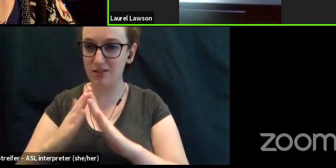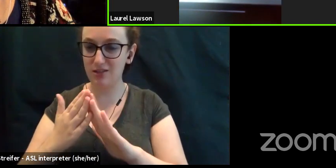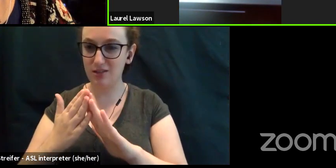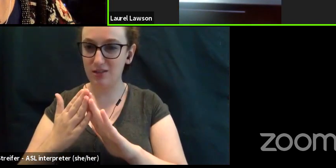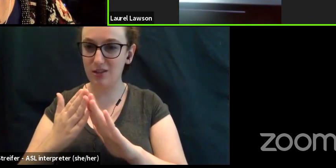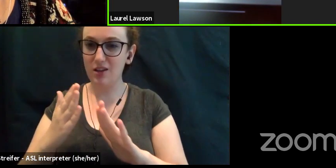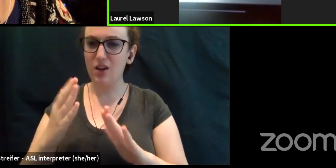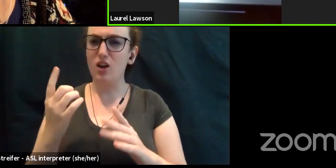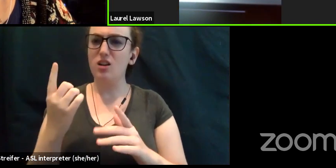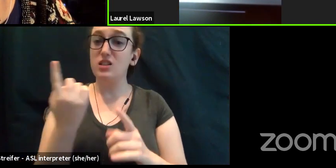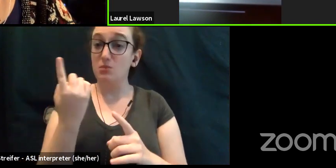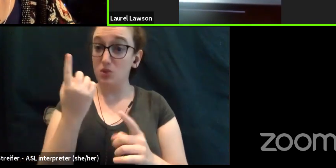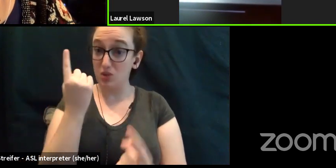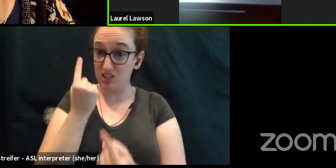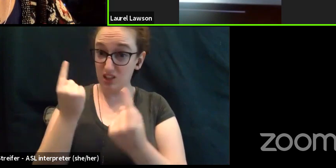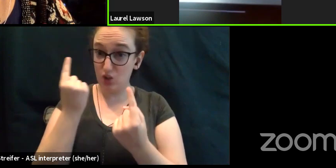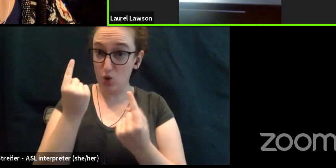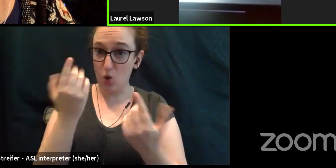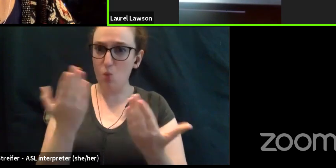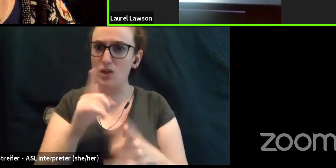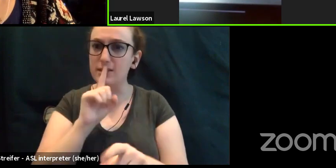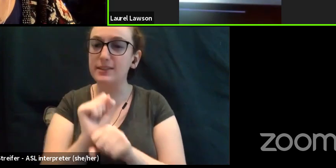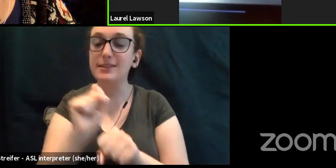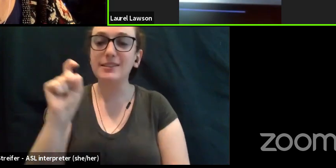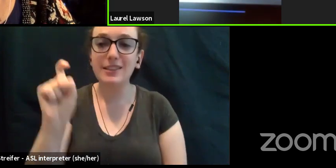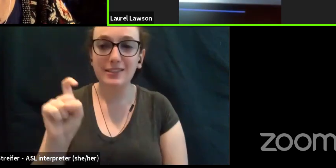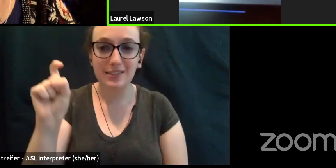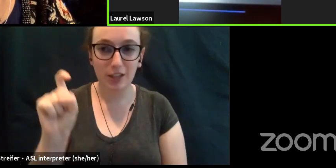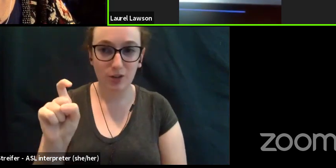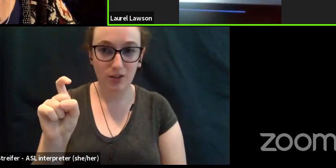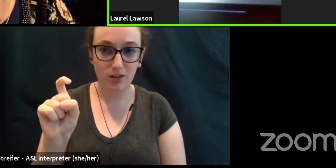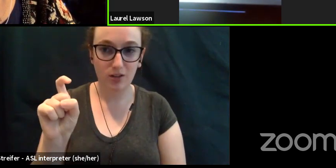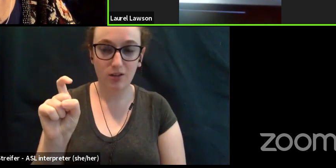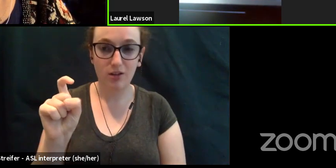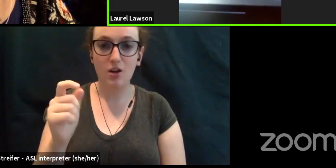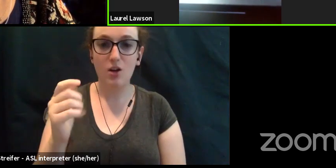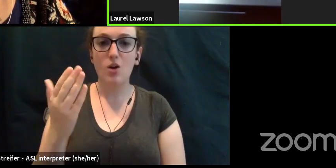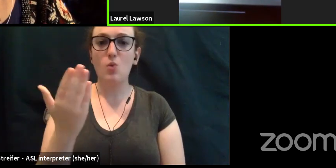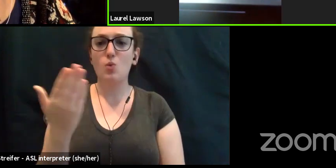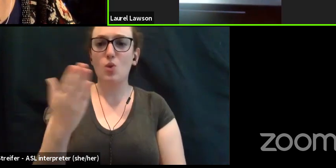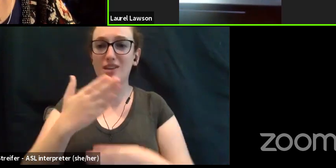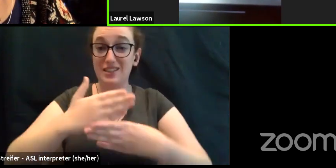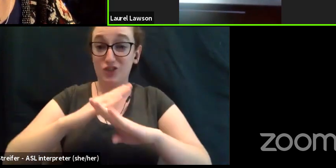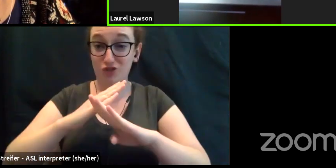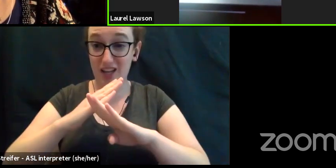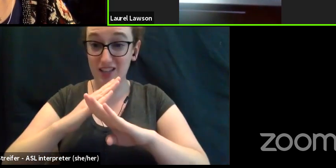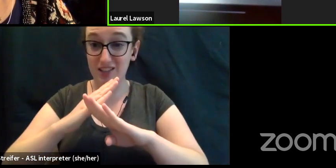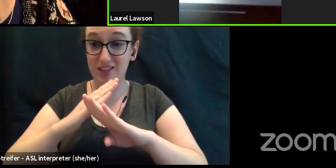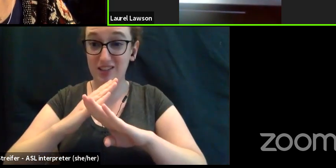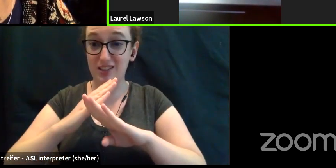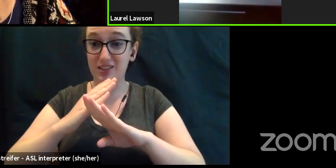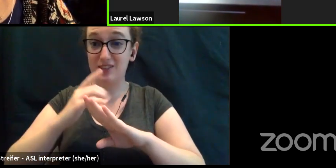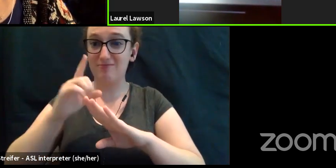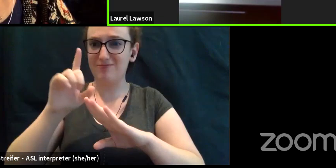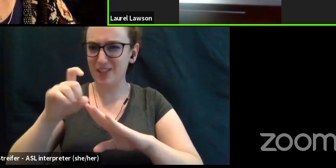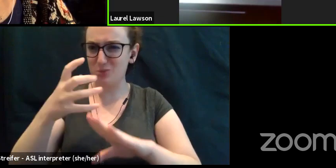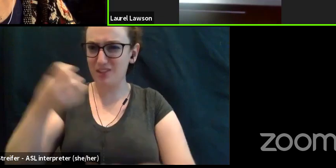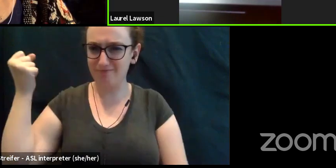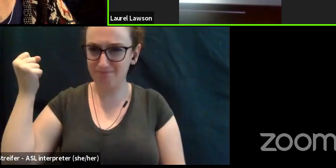is to consider what is actually necessary. What constraints do you really need? For